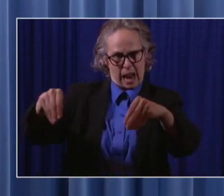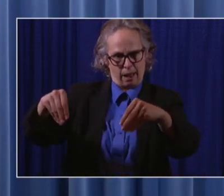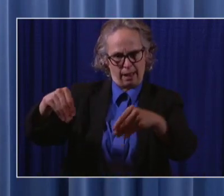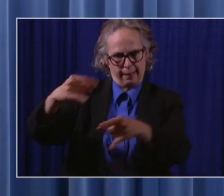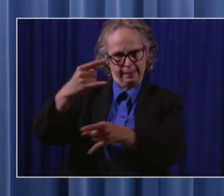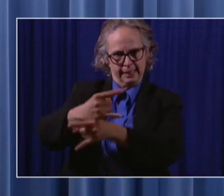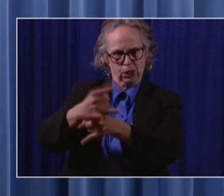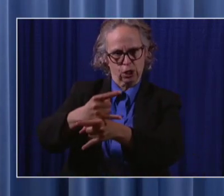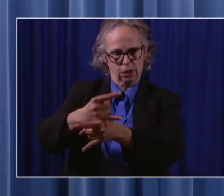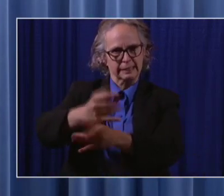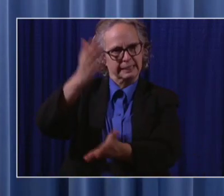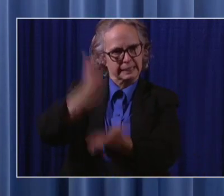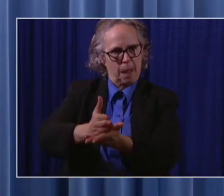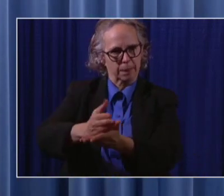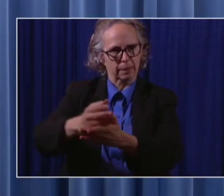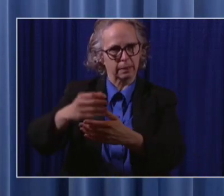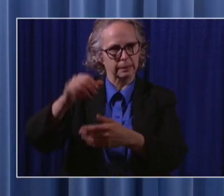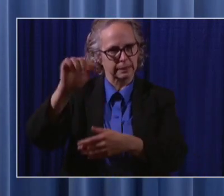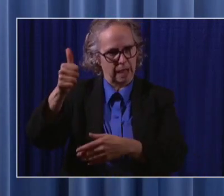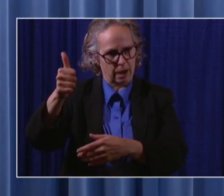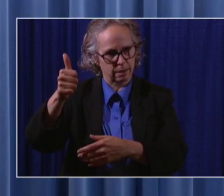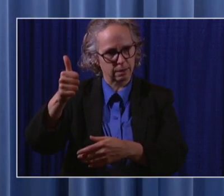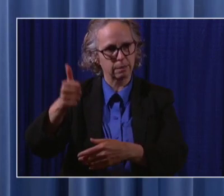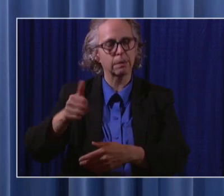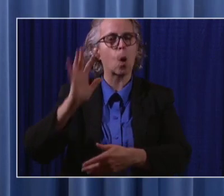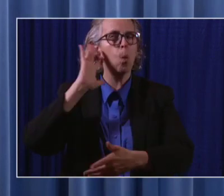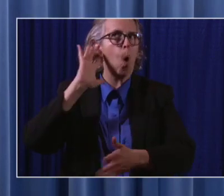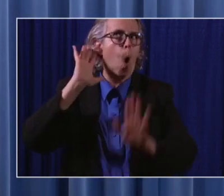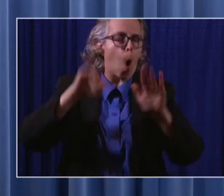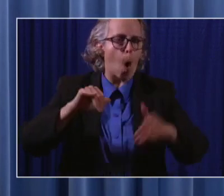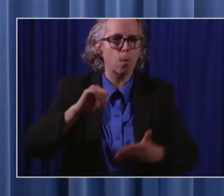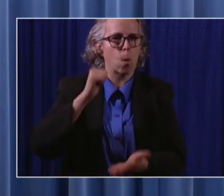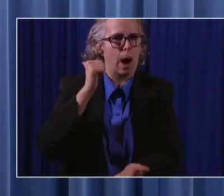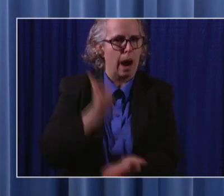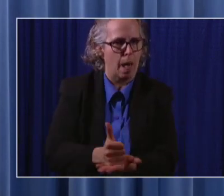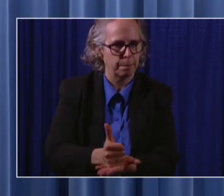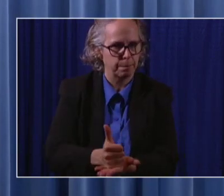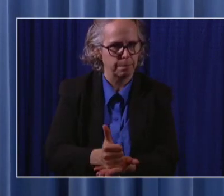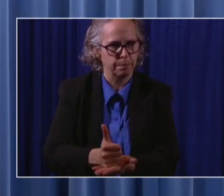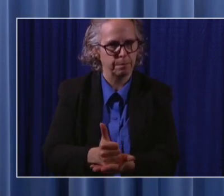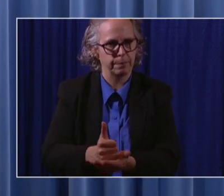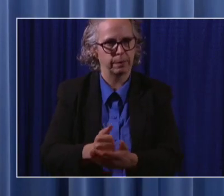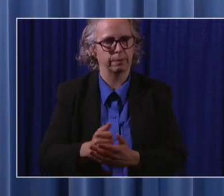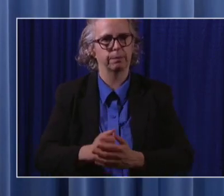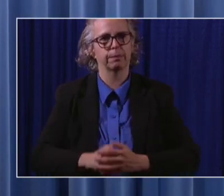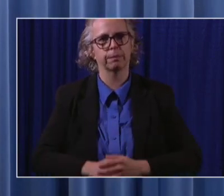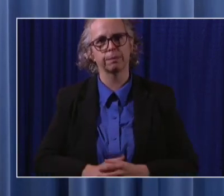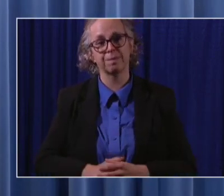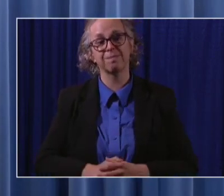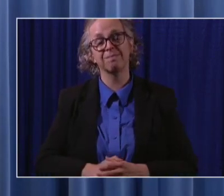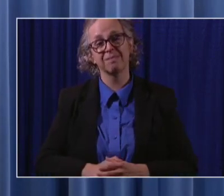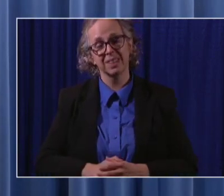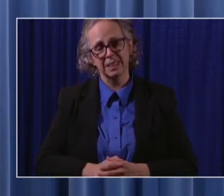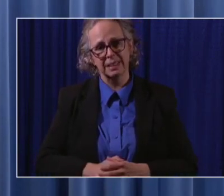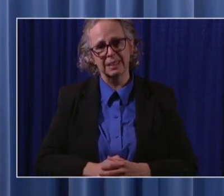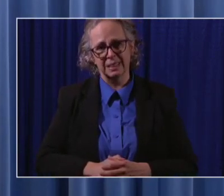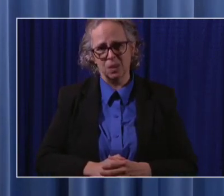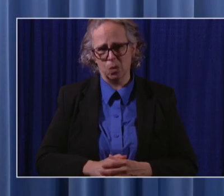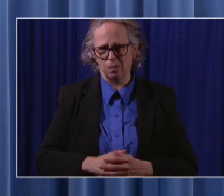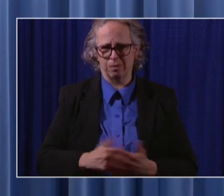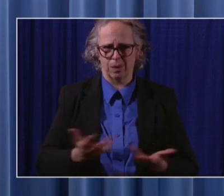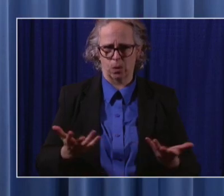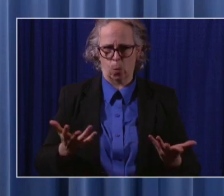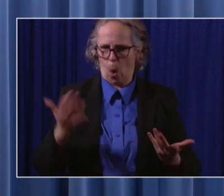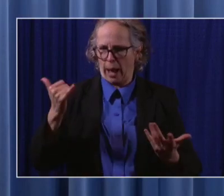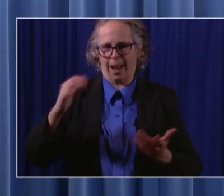help. We think it will help. It will help thin that crowd out and help slow